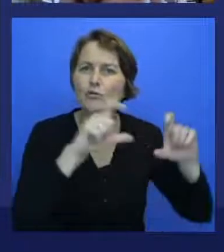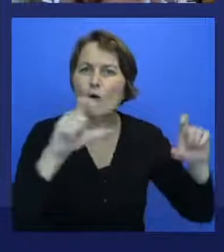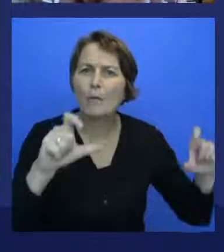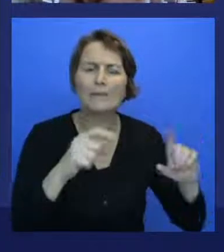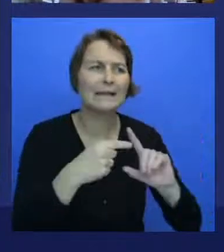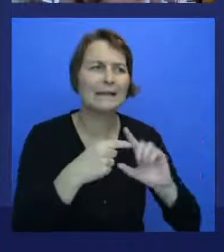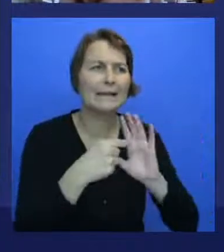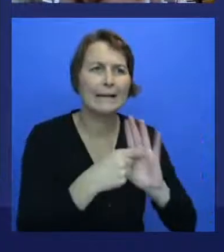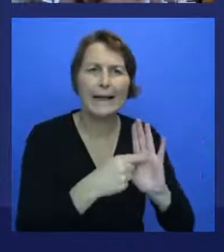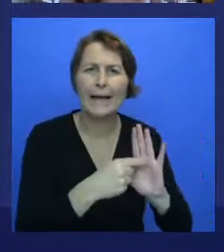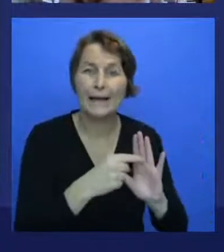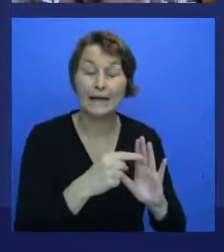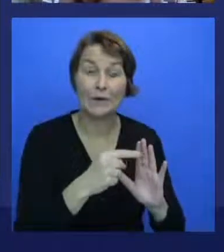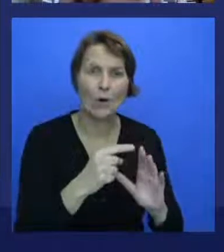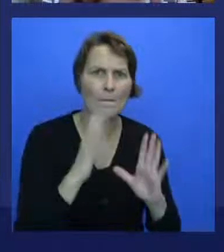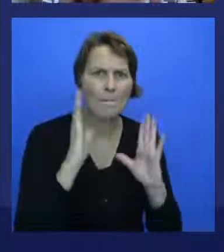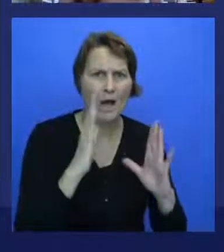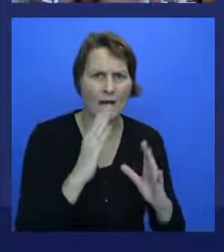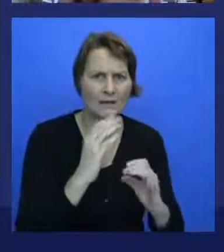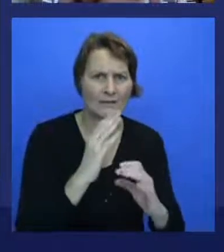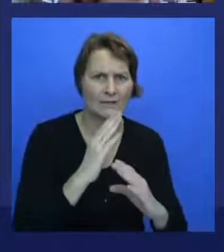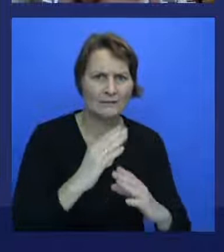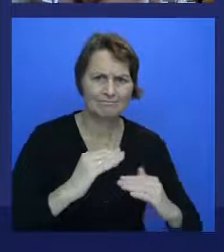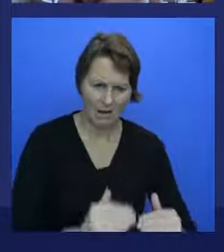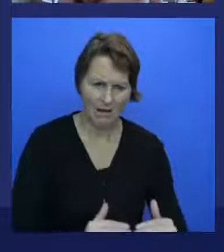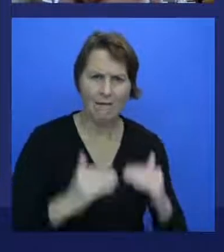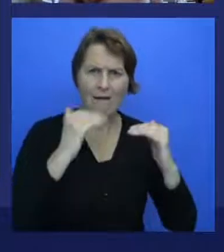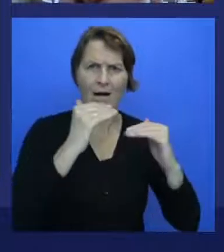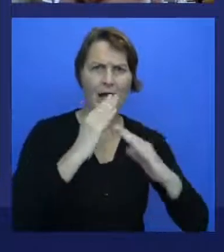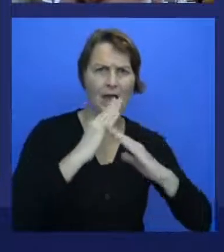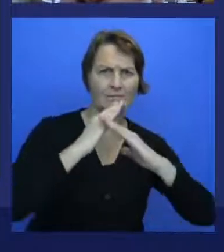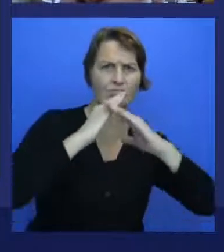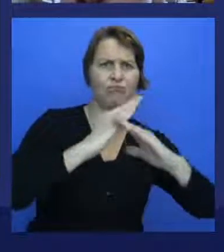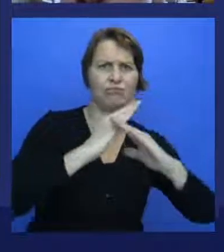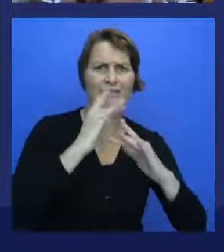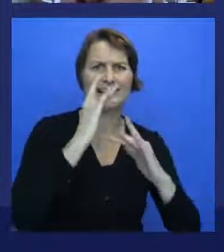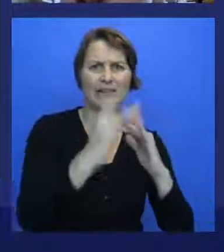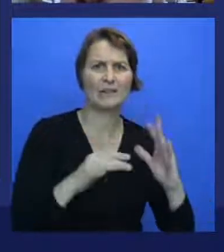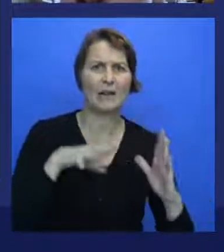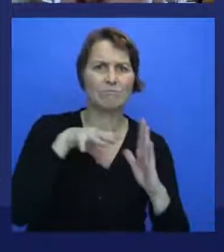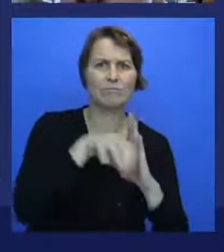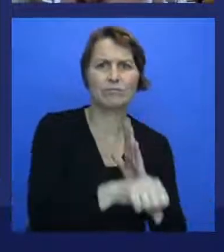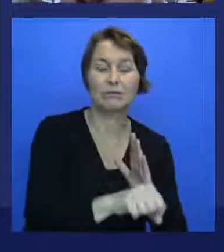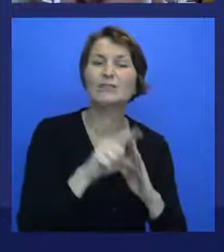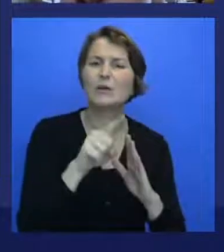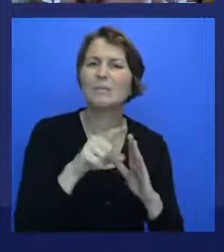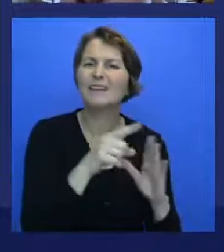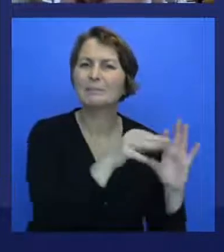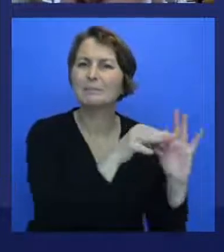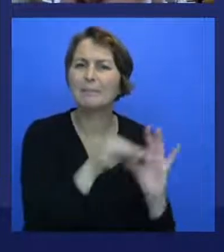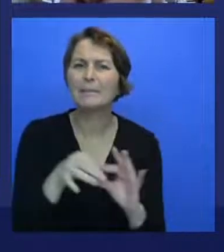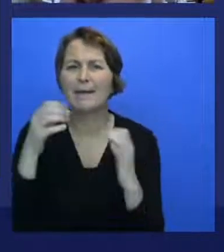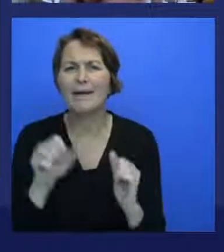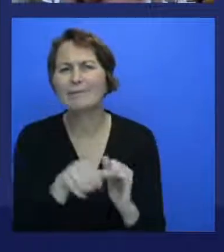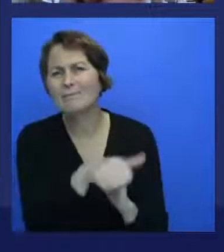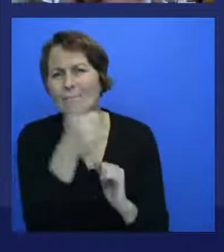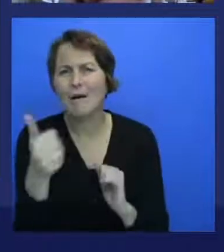better to start looking into the custom models that are available on Azure as well, in the Azure ML service.